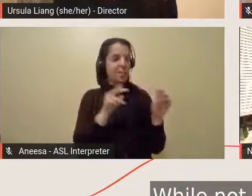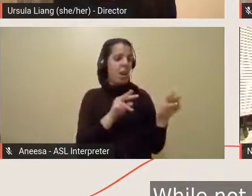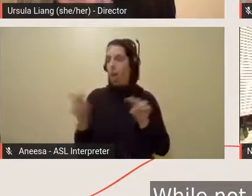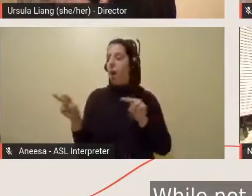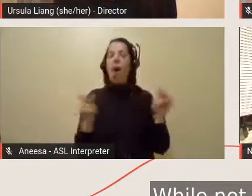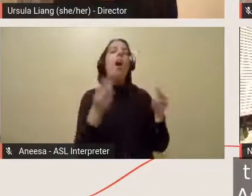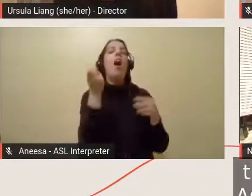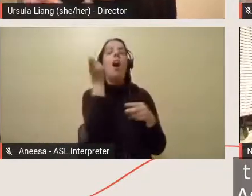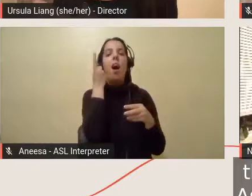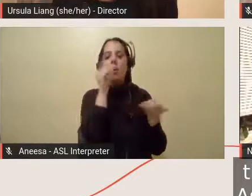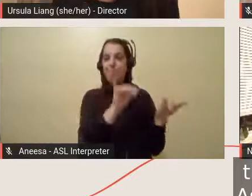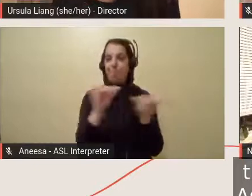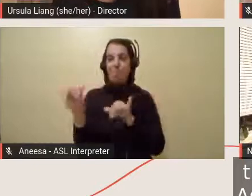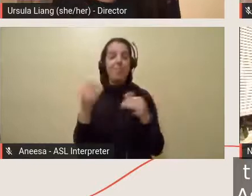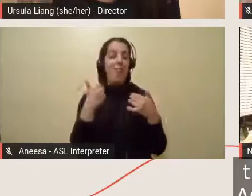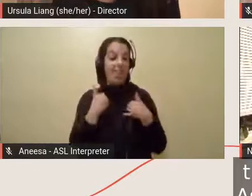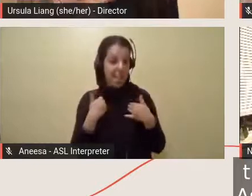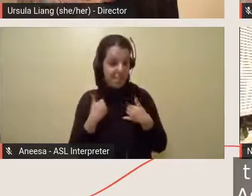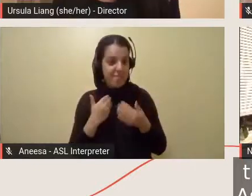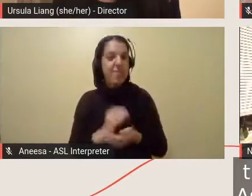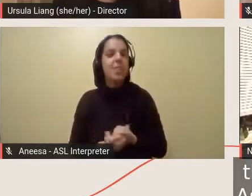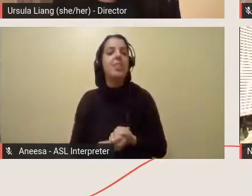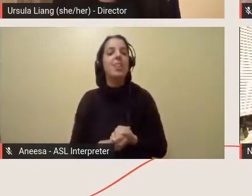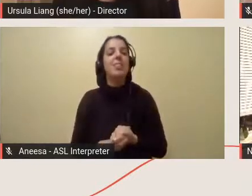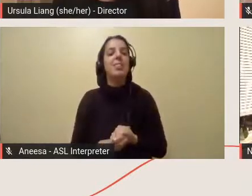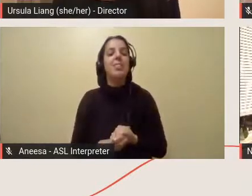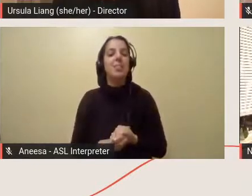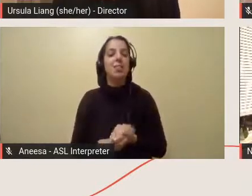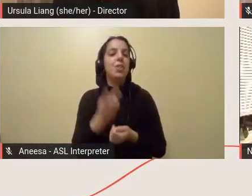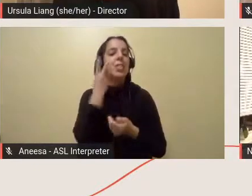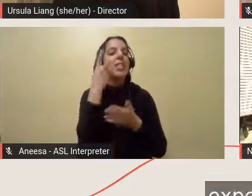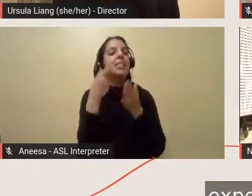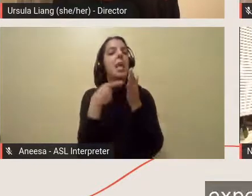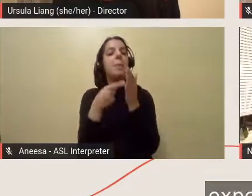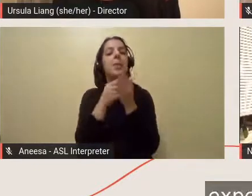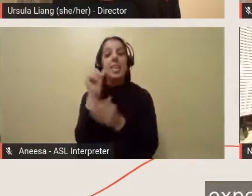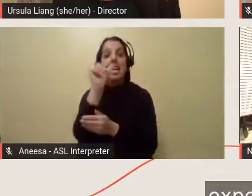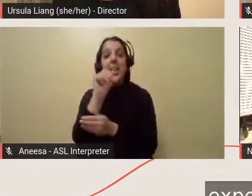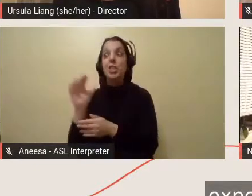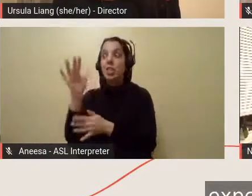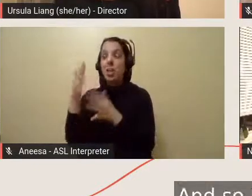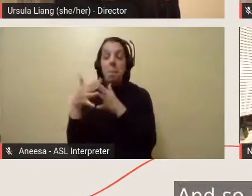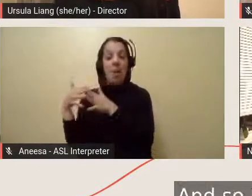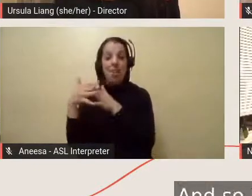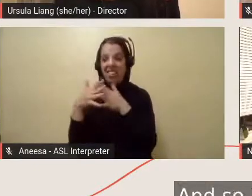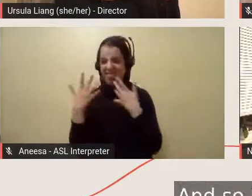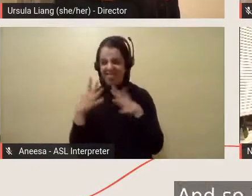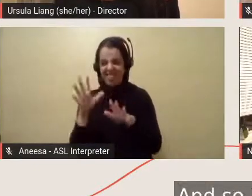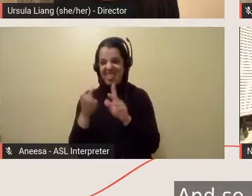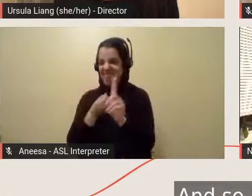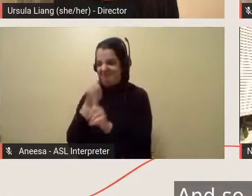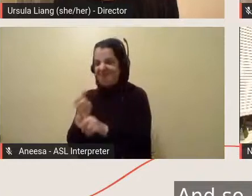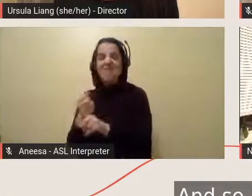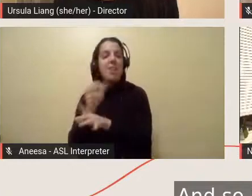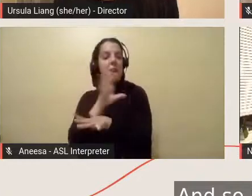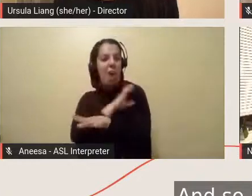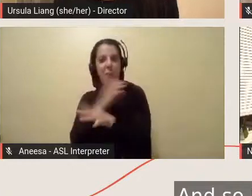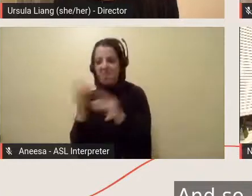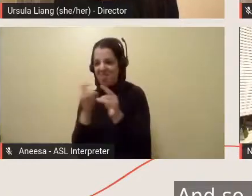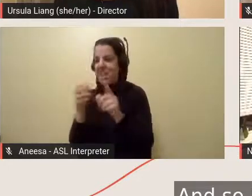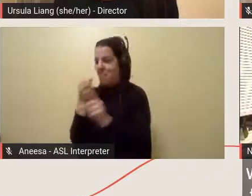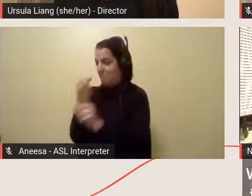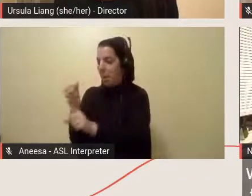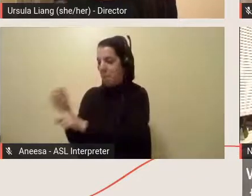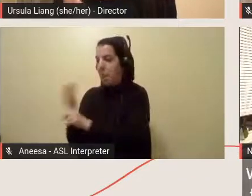like we do have, there are examples of Asian Americans being, you know, experiencing police violence. And so I think part of us, you